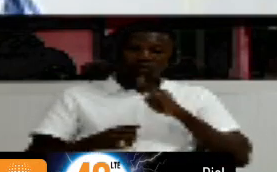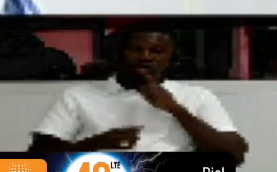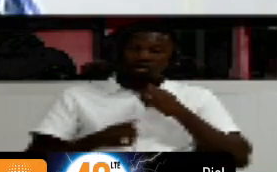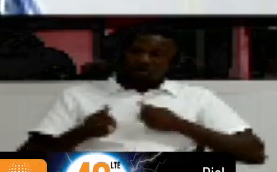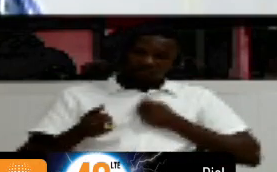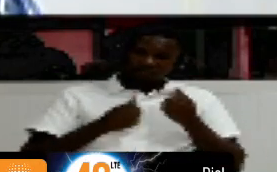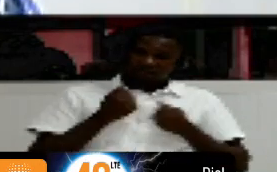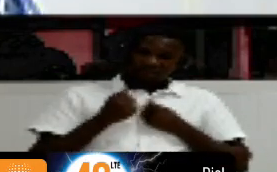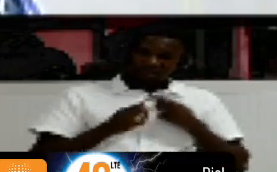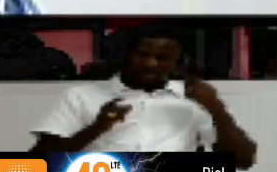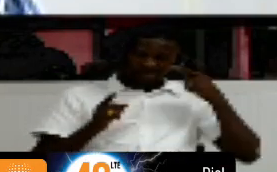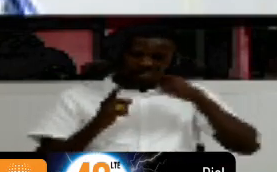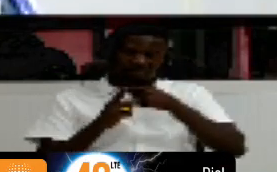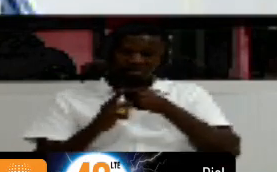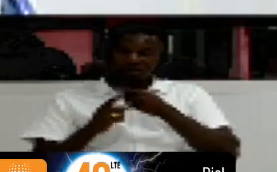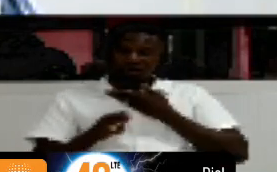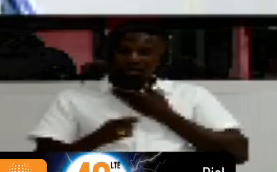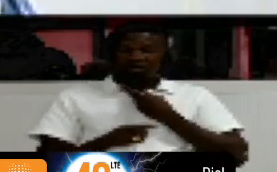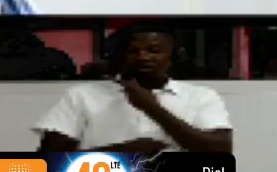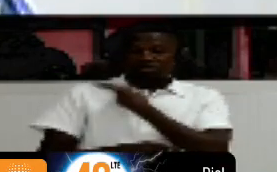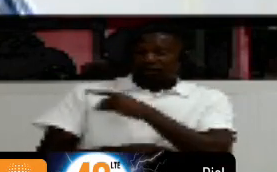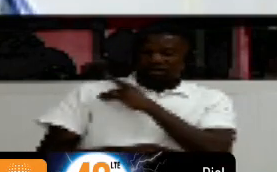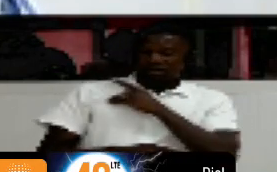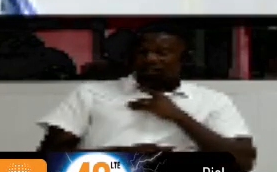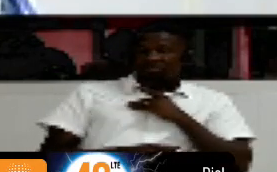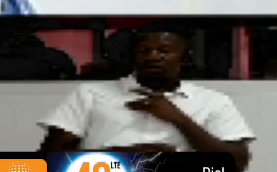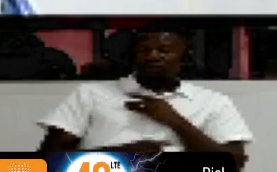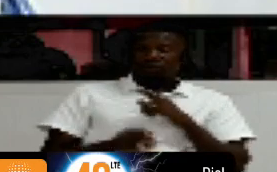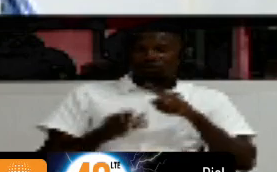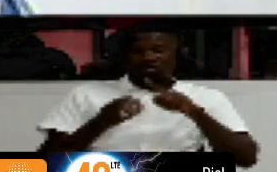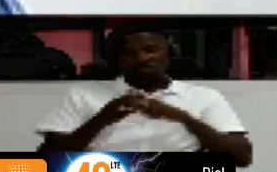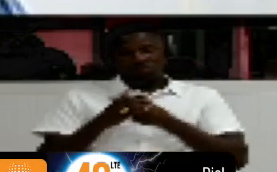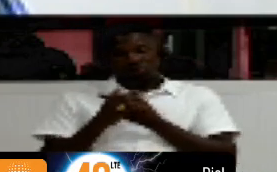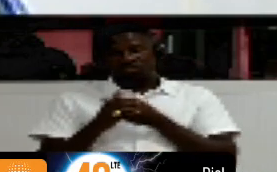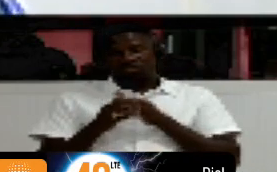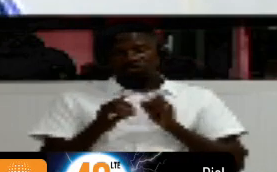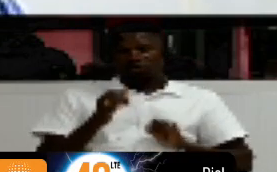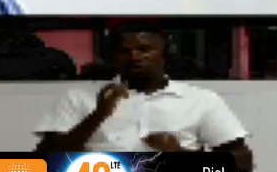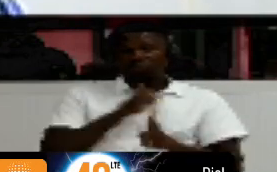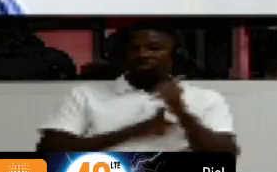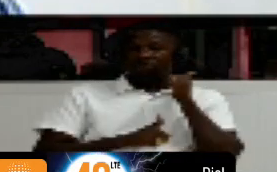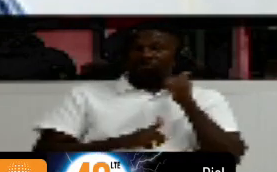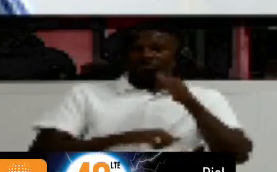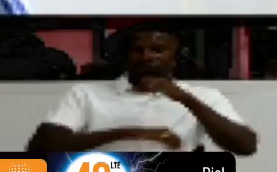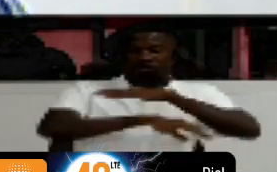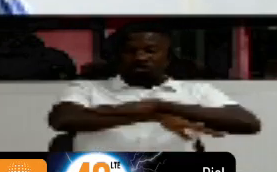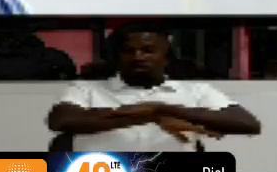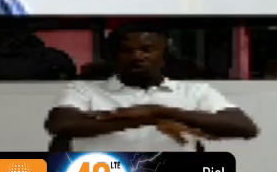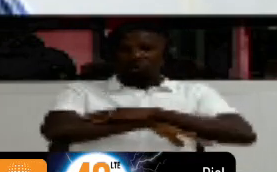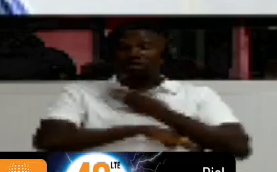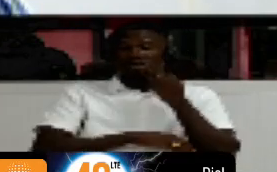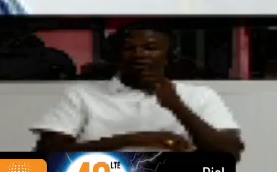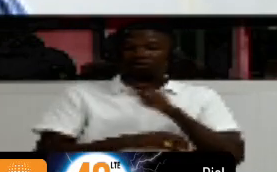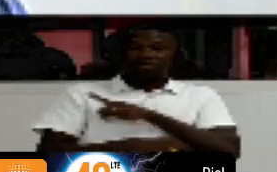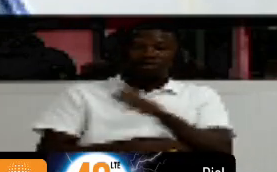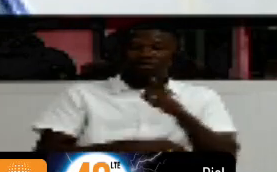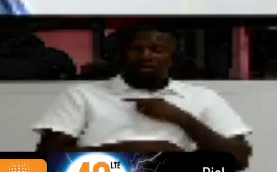directly, to have either medical treatment or going back to school if they